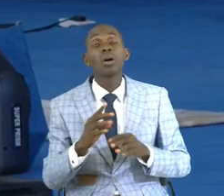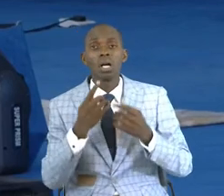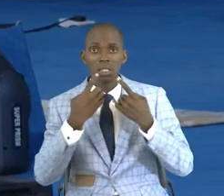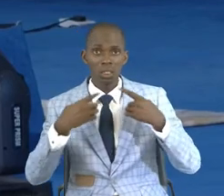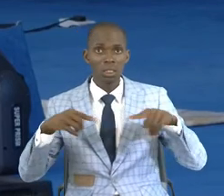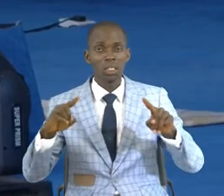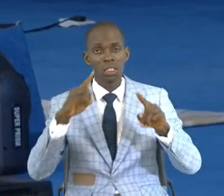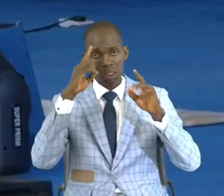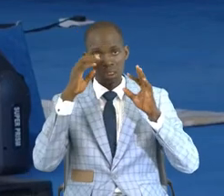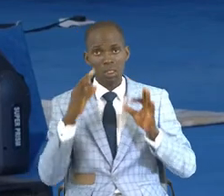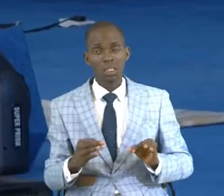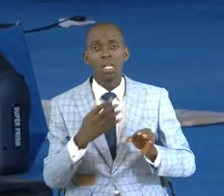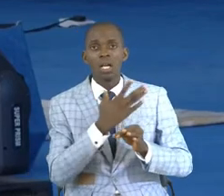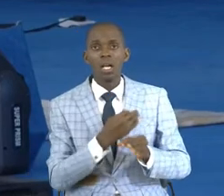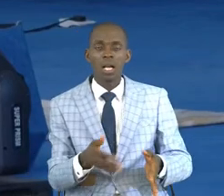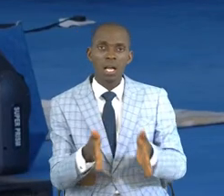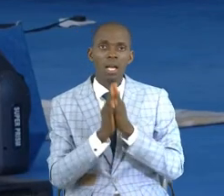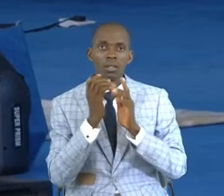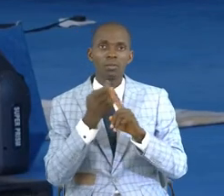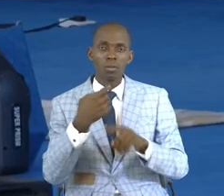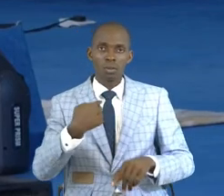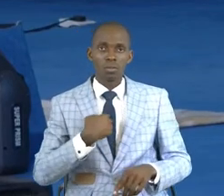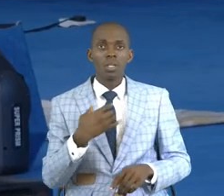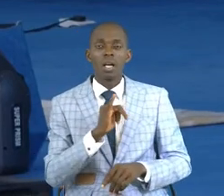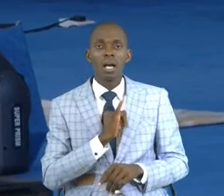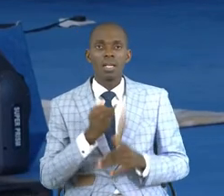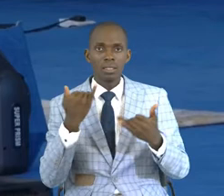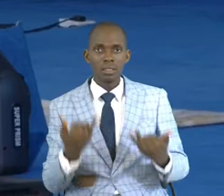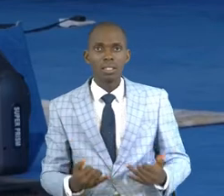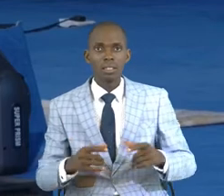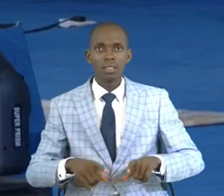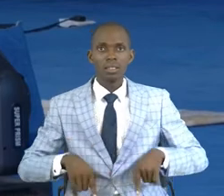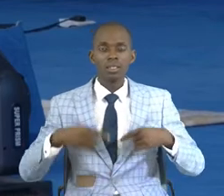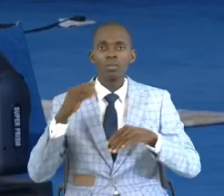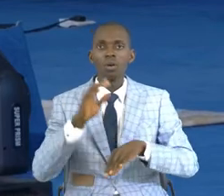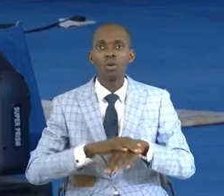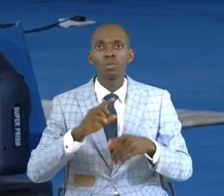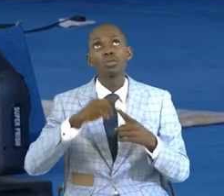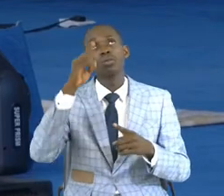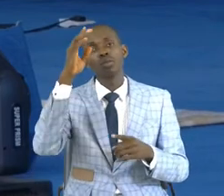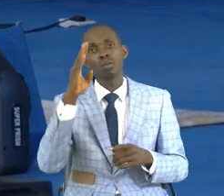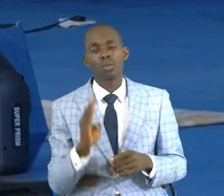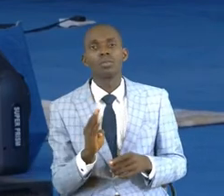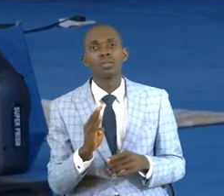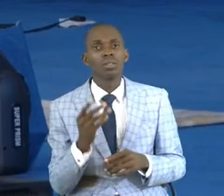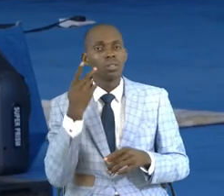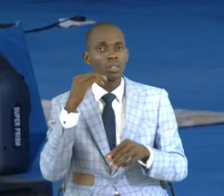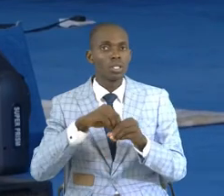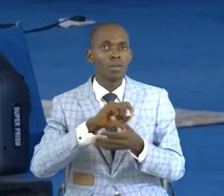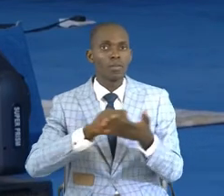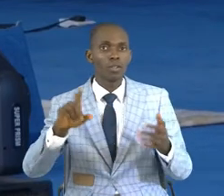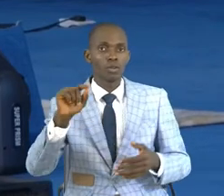and demands of me. I now live unto God. Look at verse 20. It says,